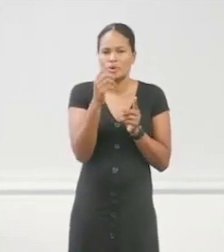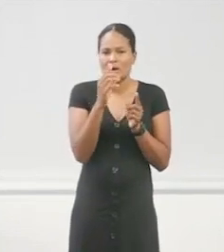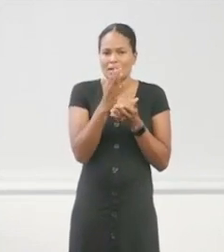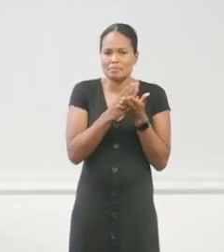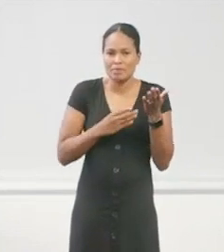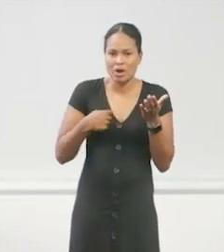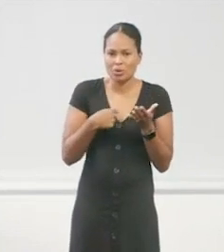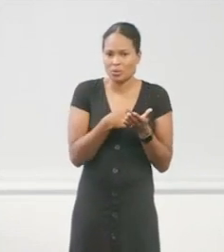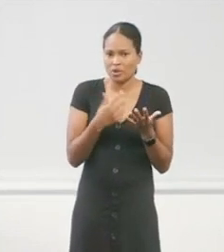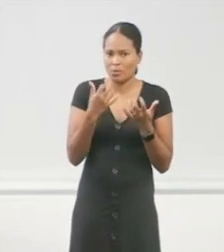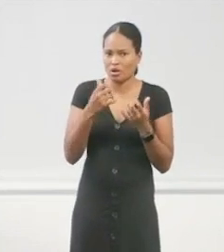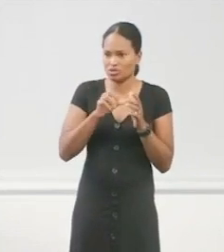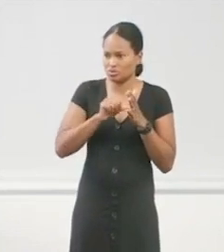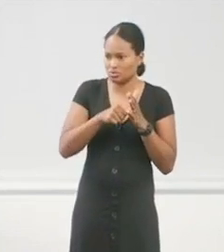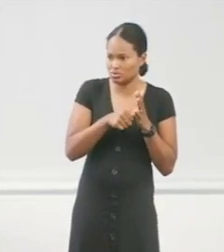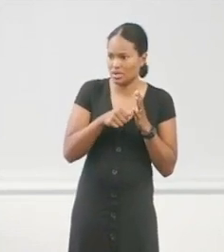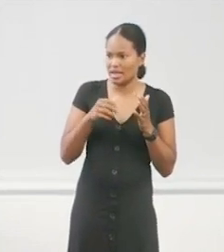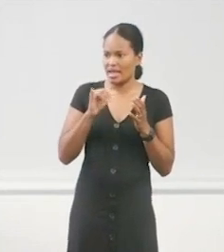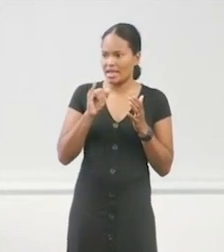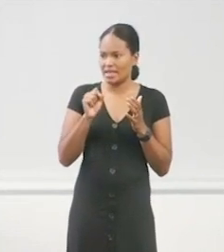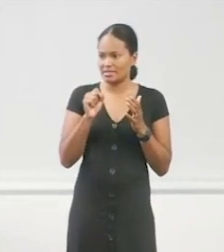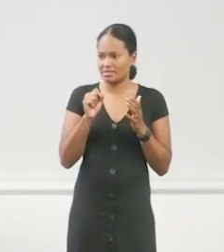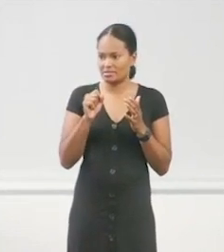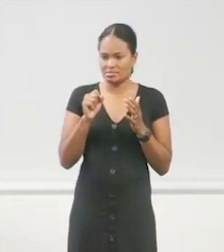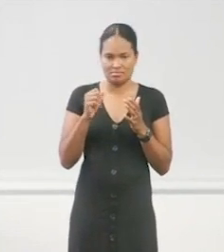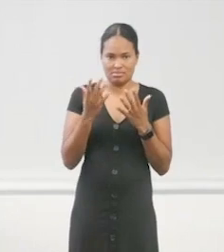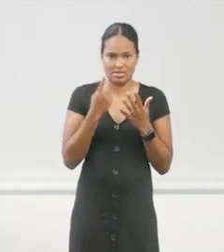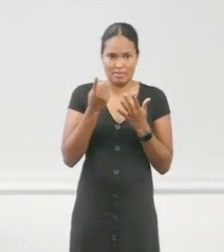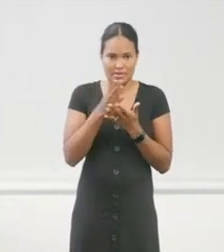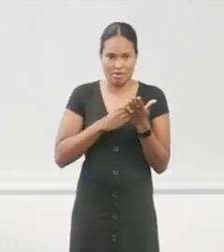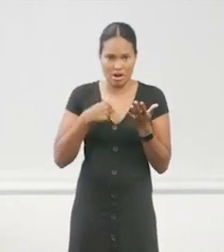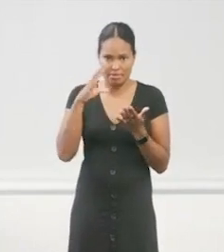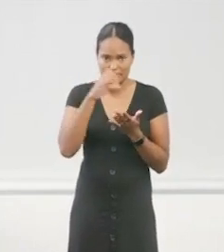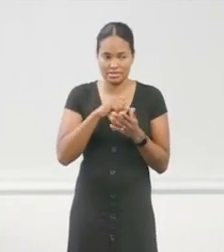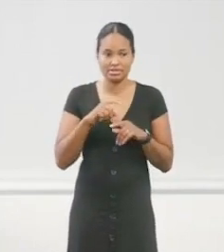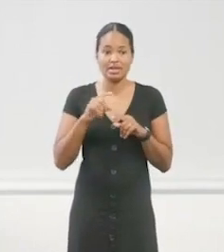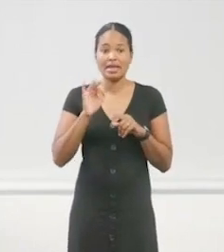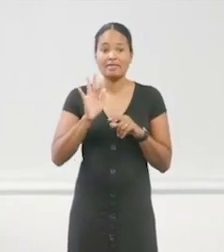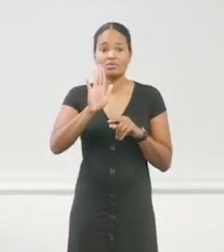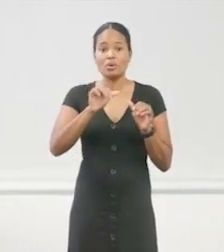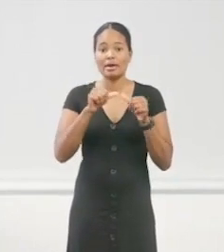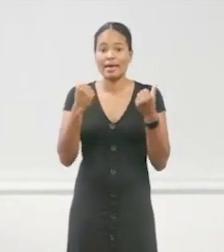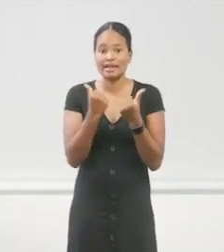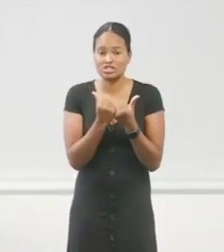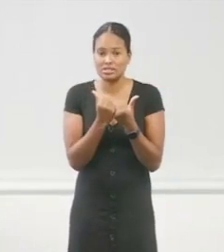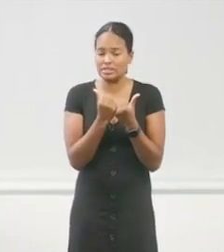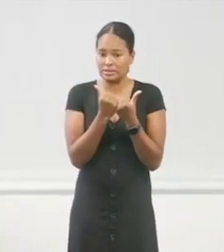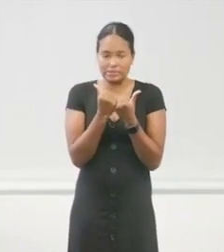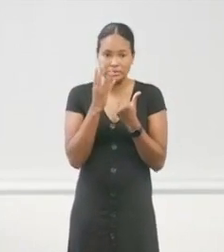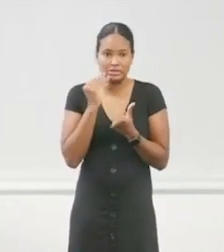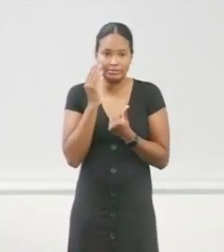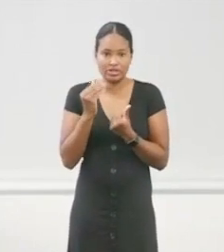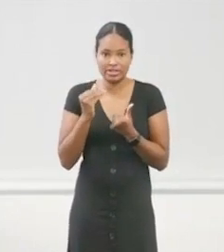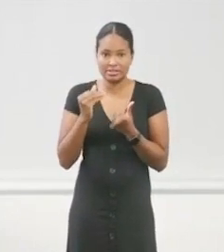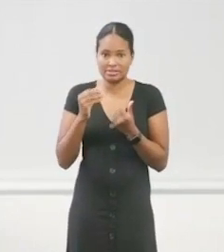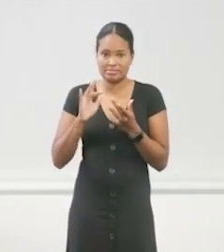side of that. So, but start thinking about that right now is if your agency does suffer an event, especially if you're private